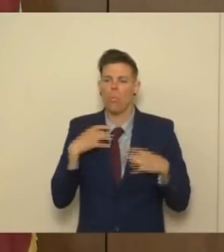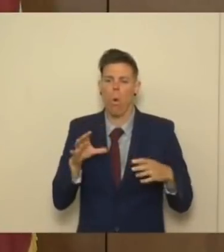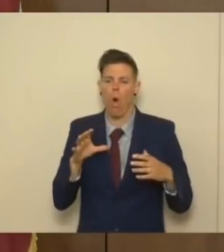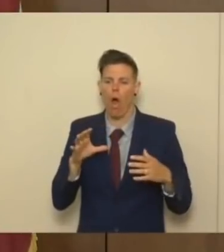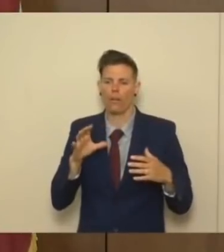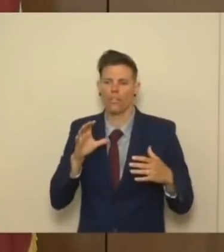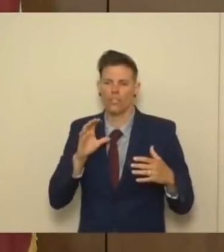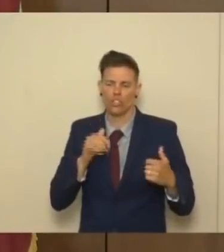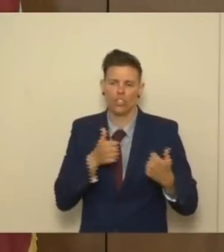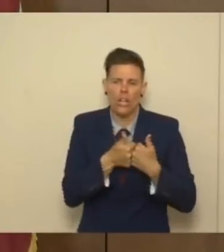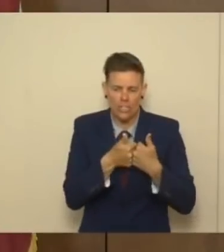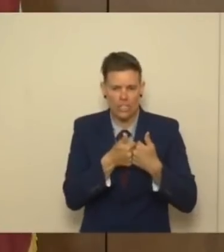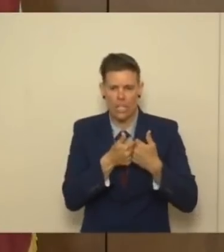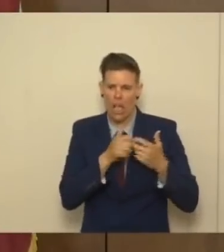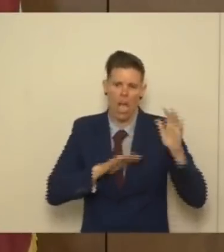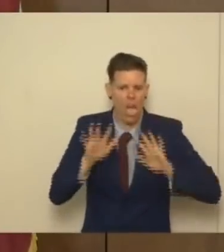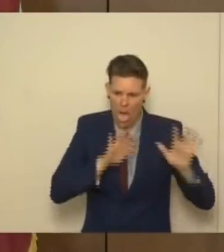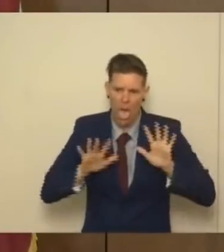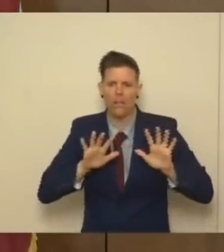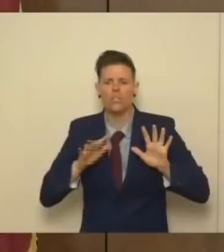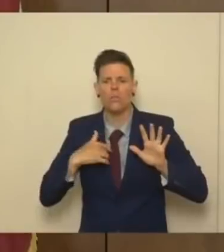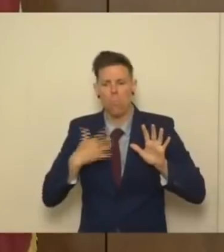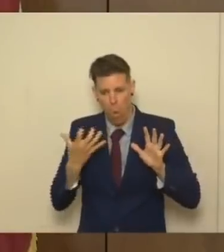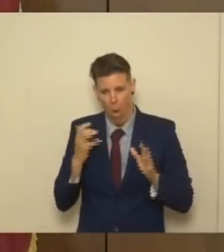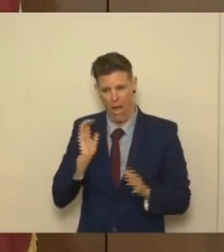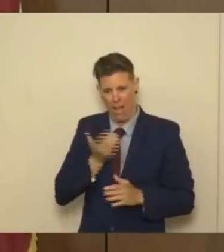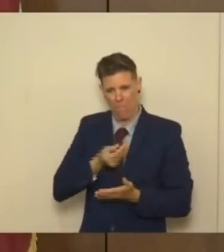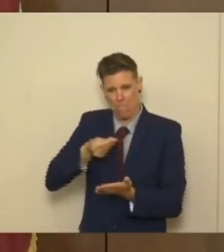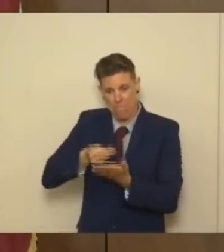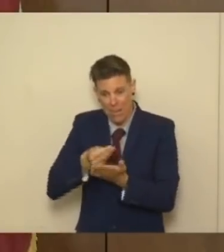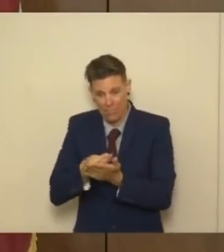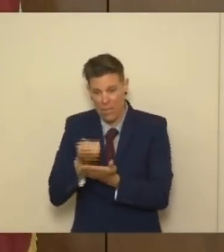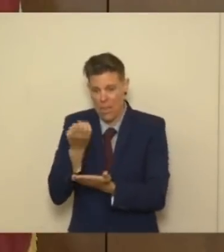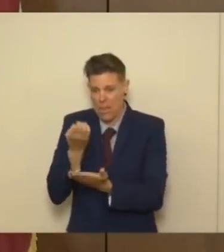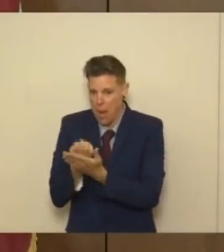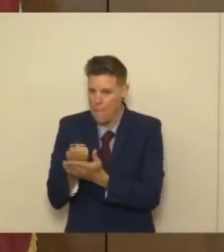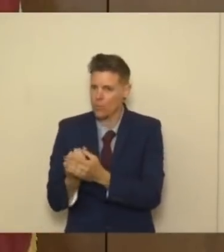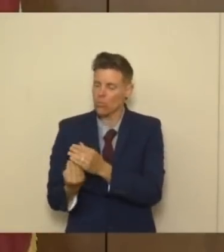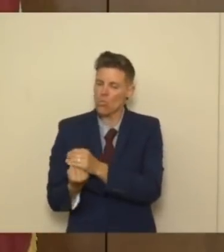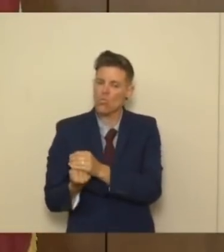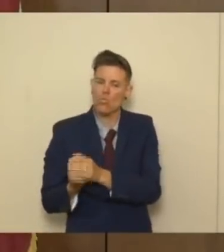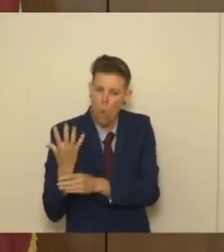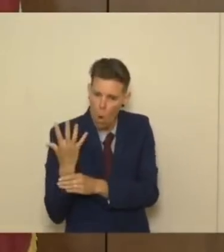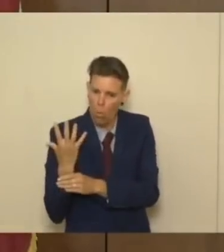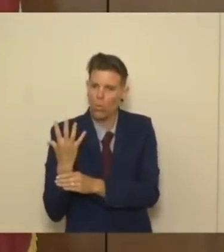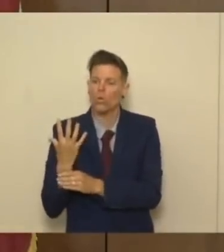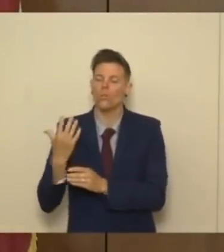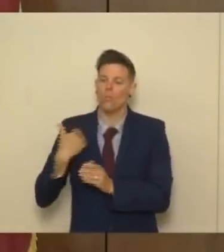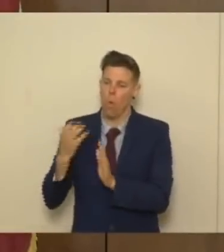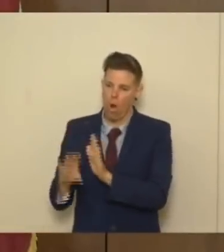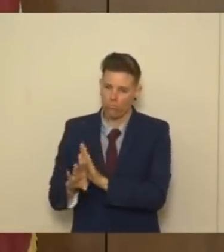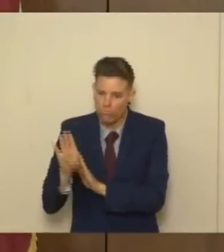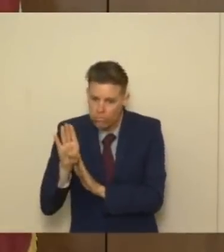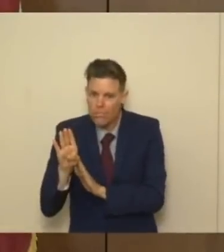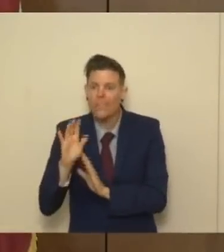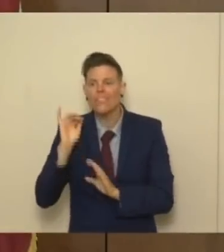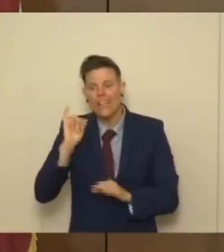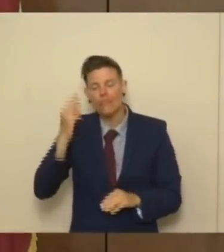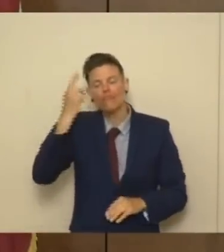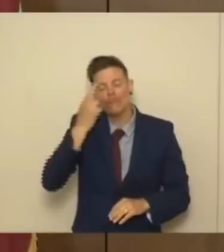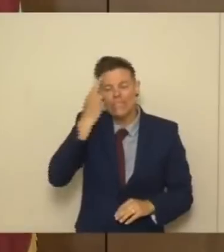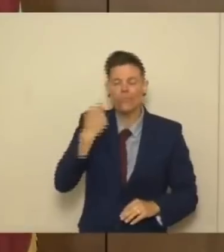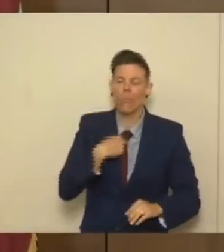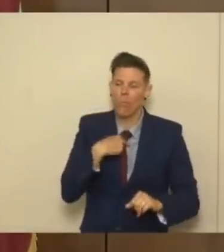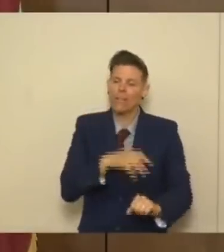really, really steady and slow for exactly this reason. I think the last couple of weeks have been states are